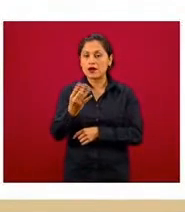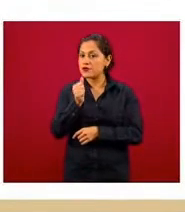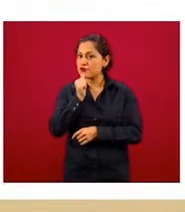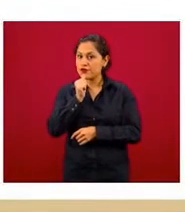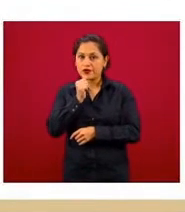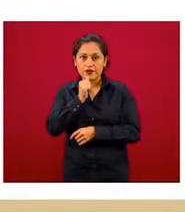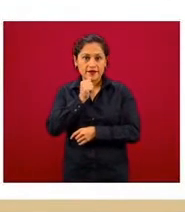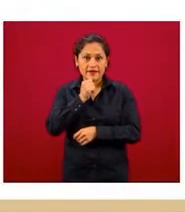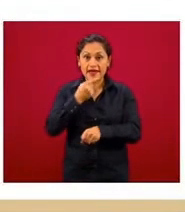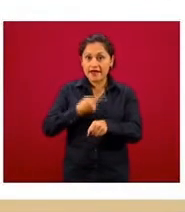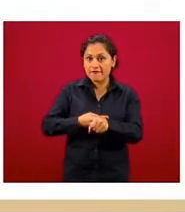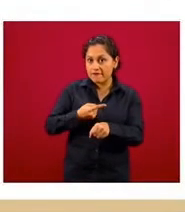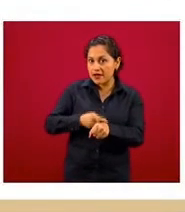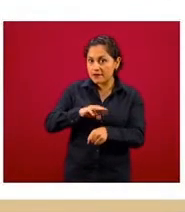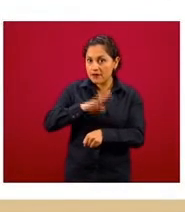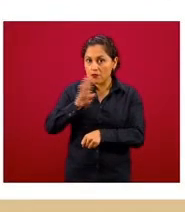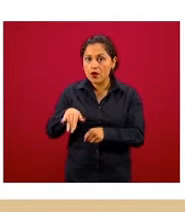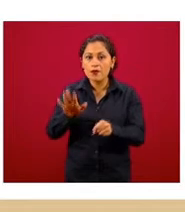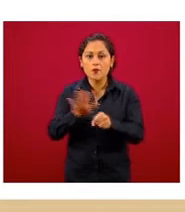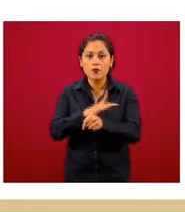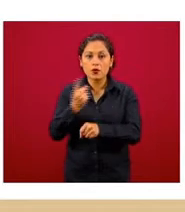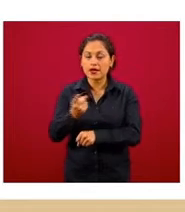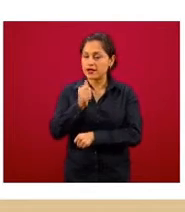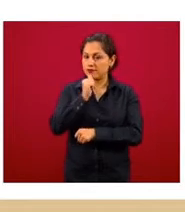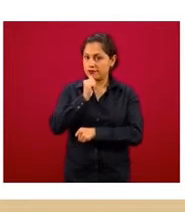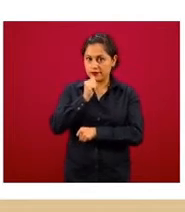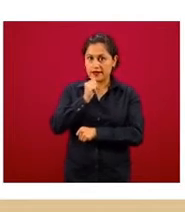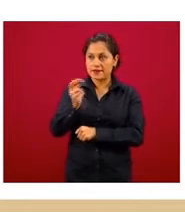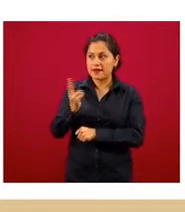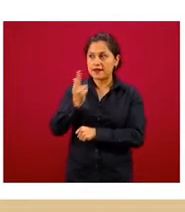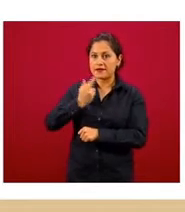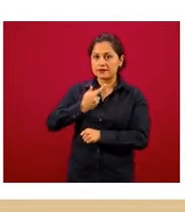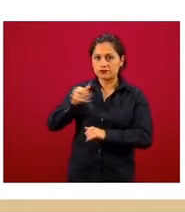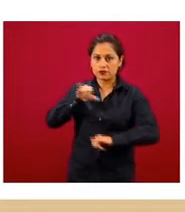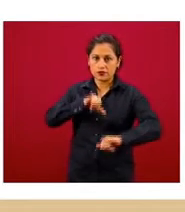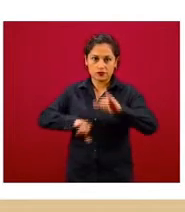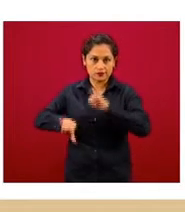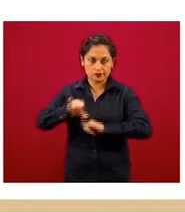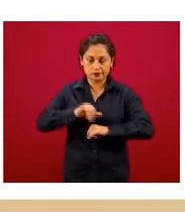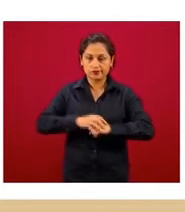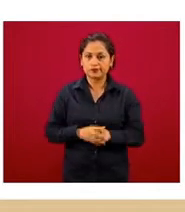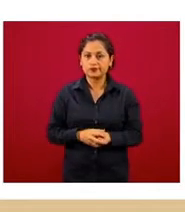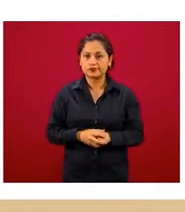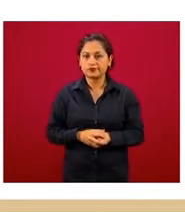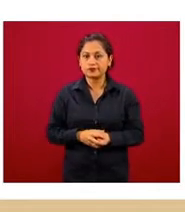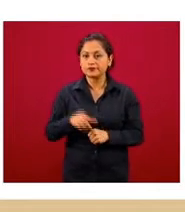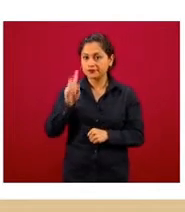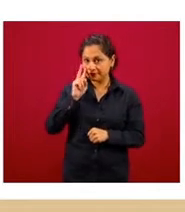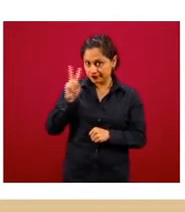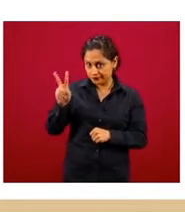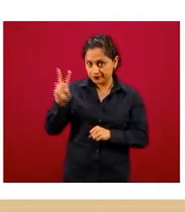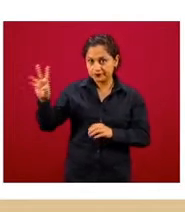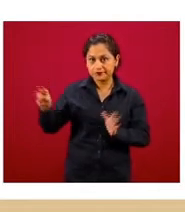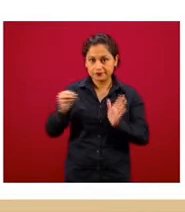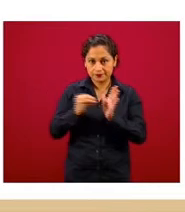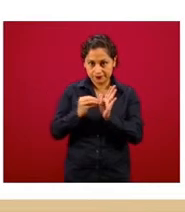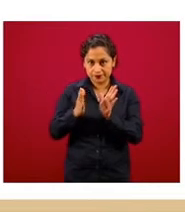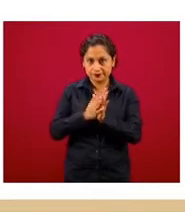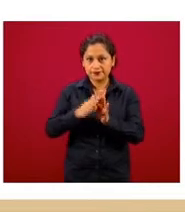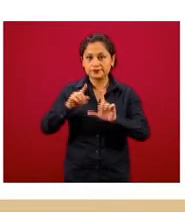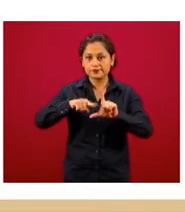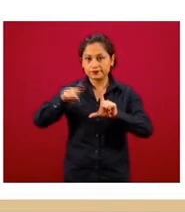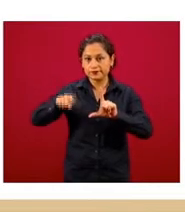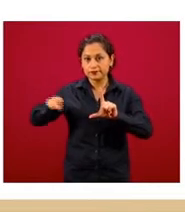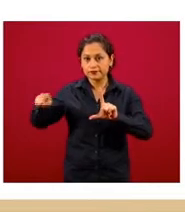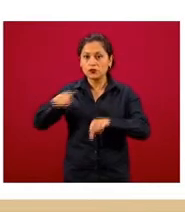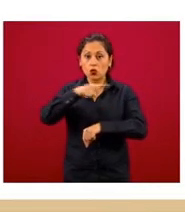3,160, and then 254 suspect deaths, which have not yet been confirmed as COVID in a laboratory.